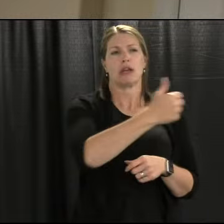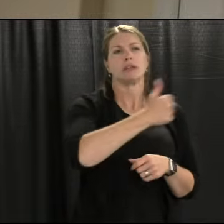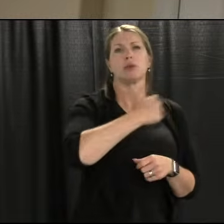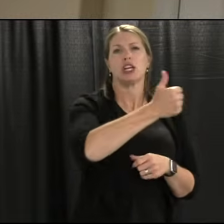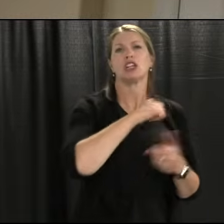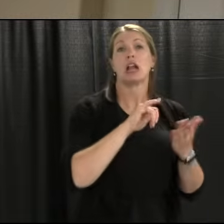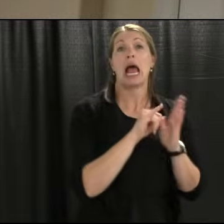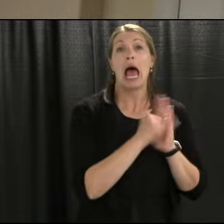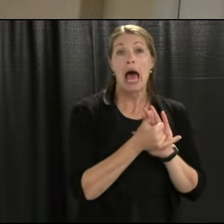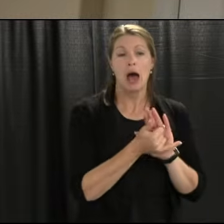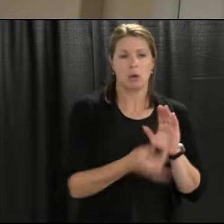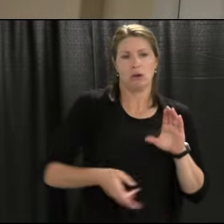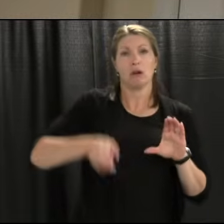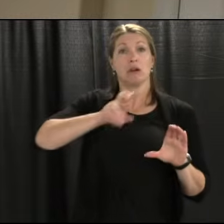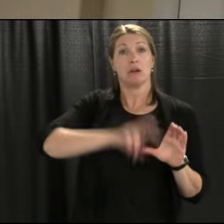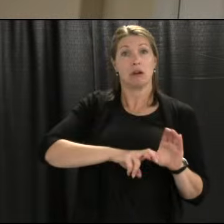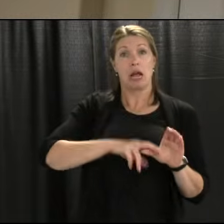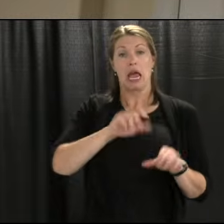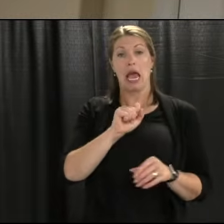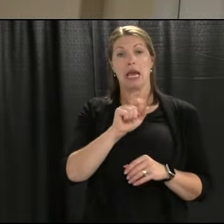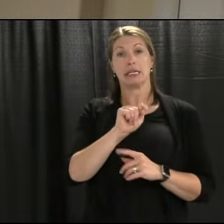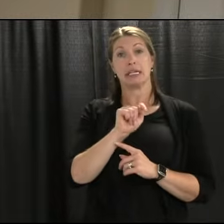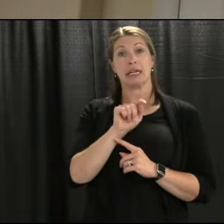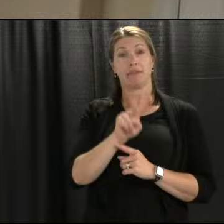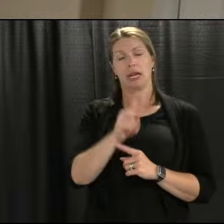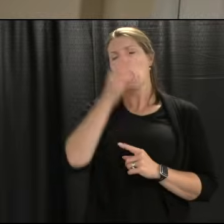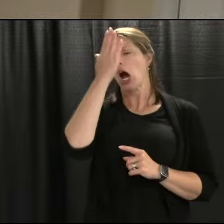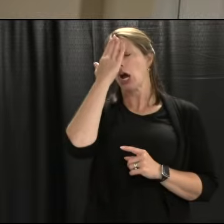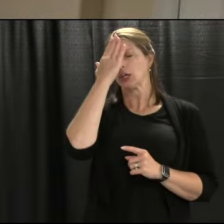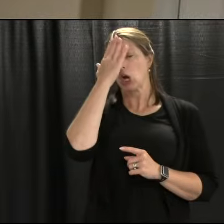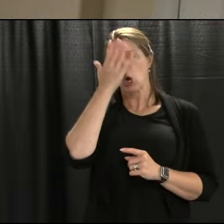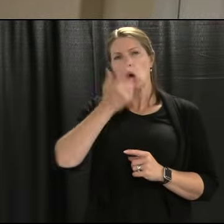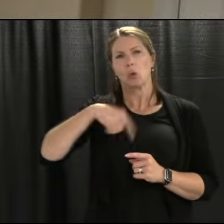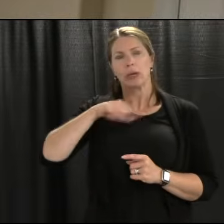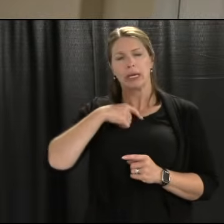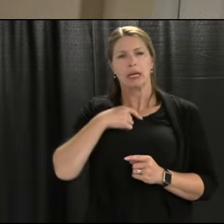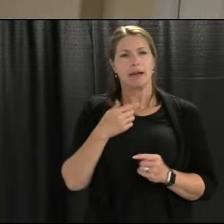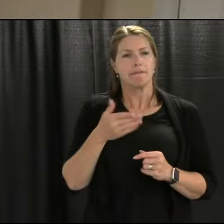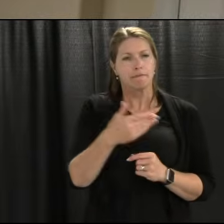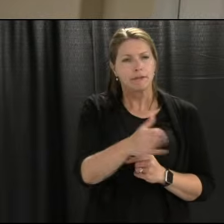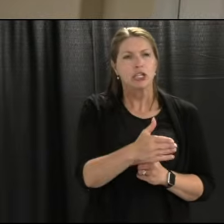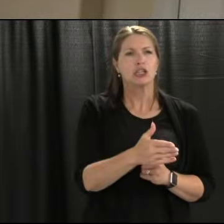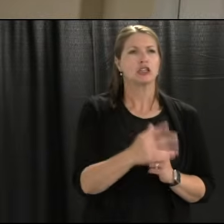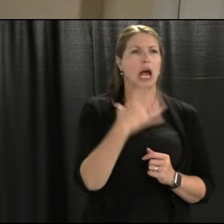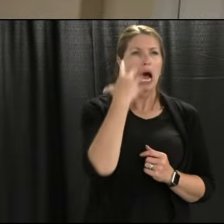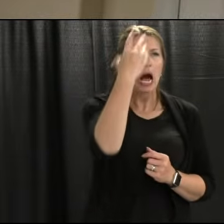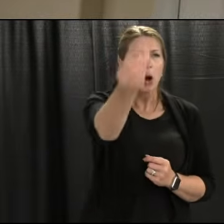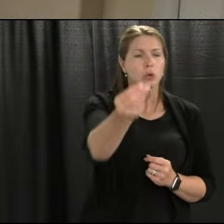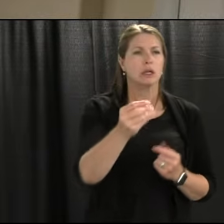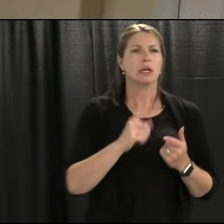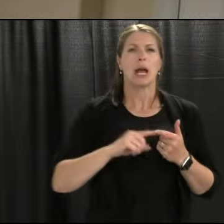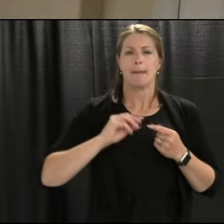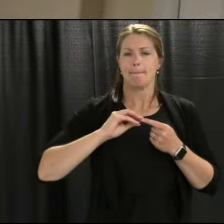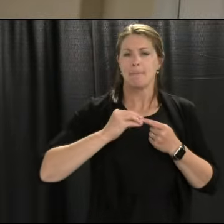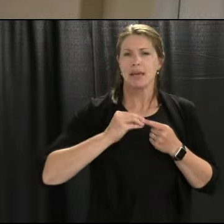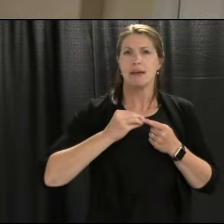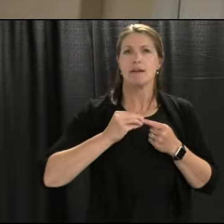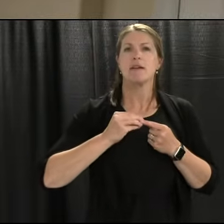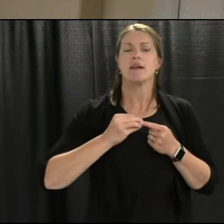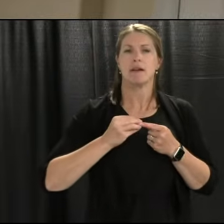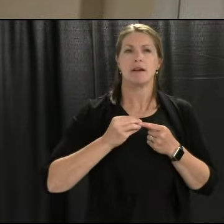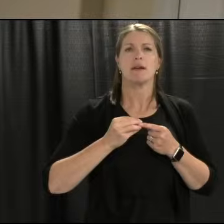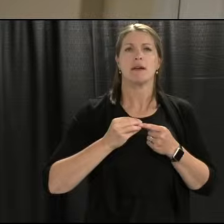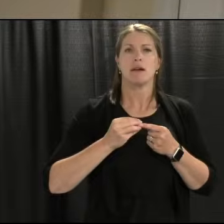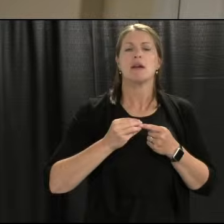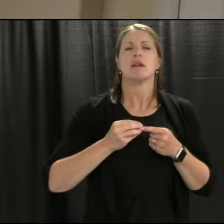are harvesting from the land and from the water. And I know that some of this is, we're asking you to make